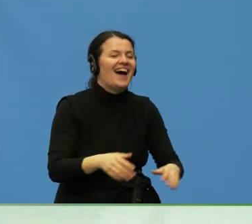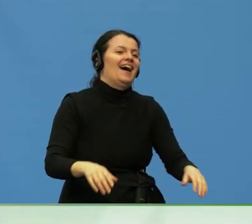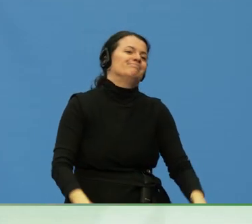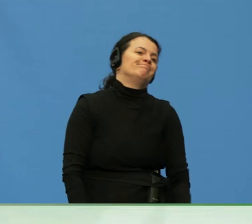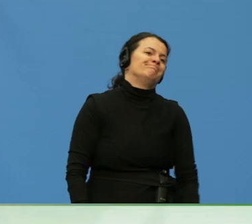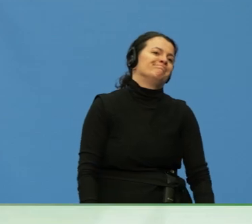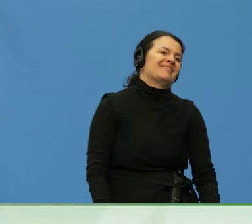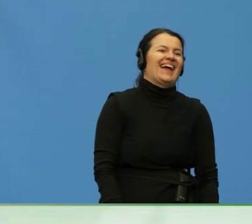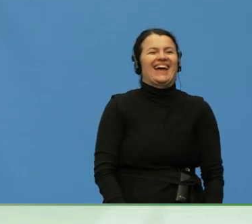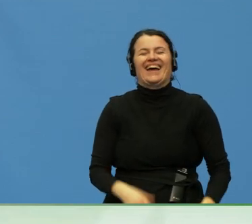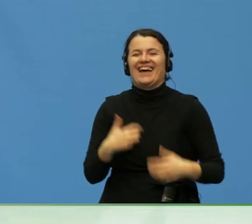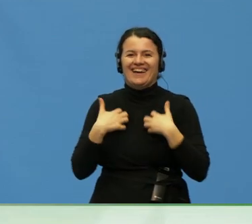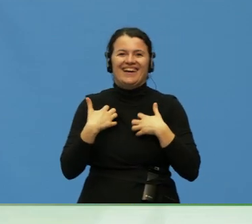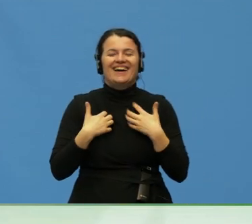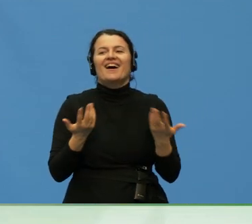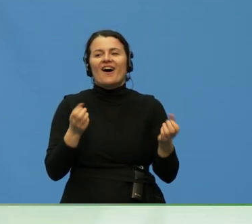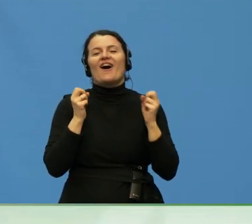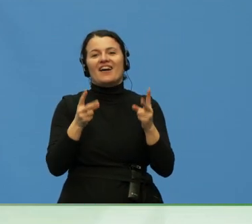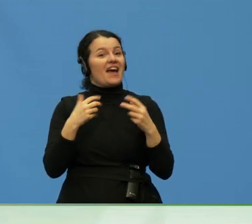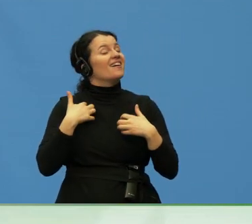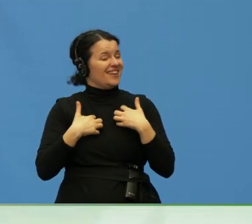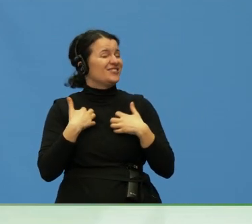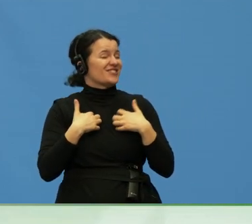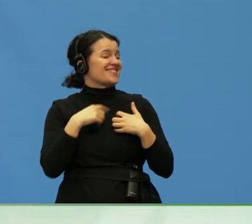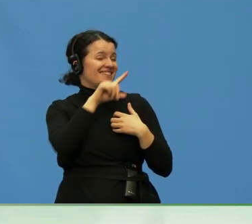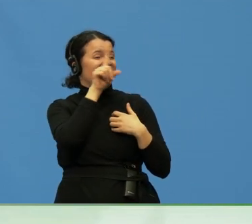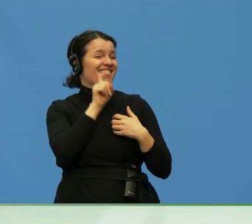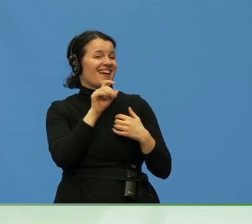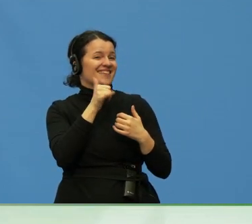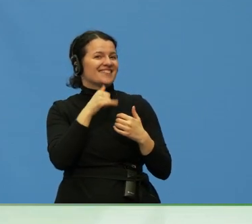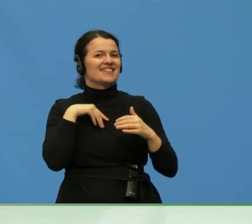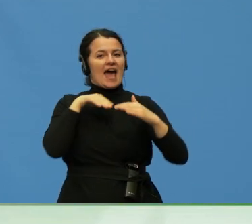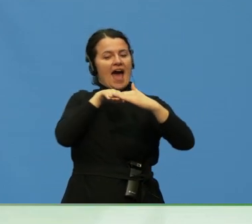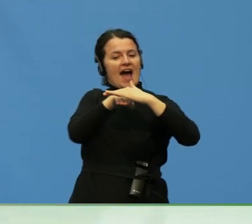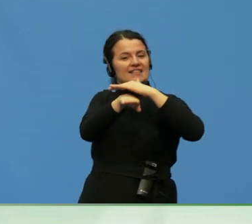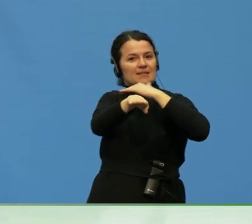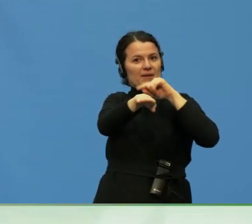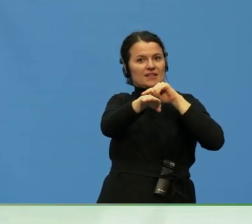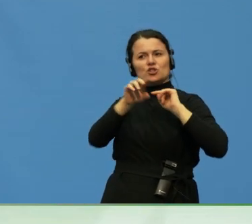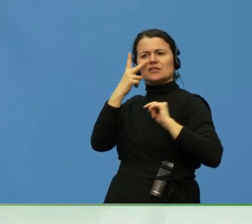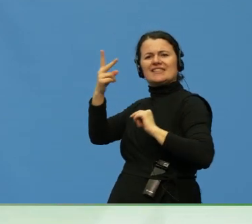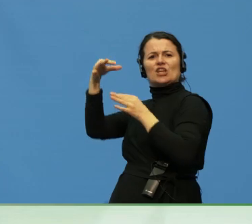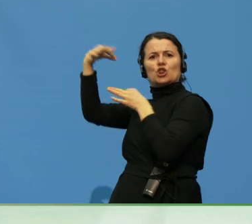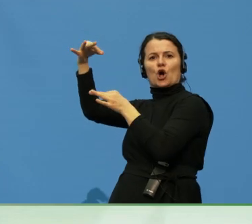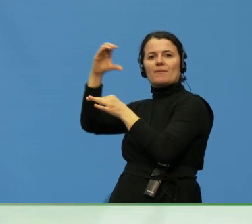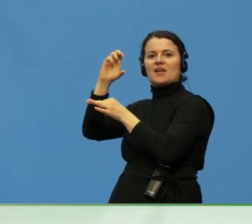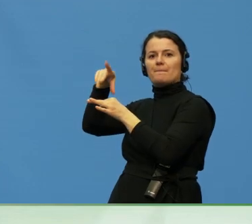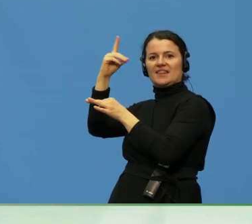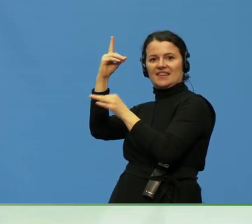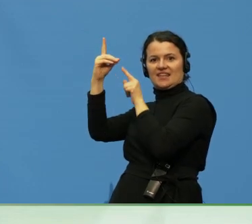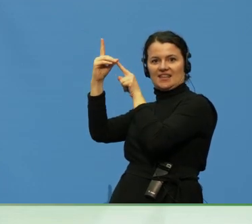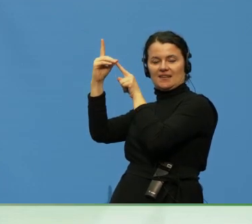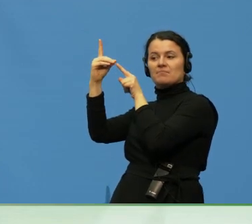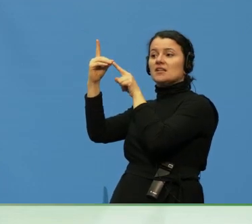interesting question. Accessibility is seen in the CRPD as a legal duty